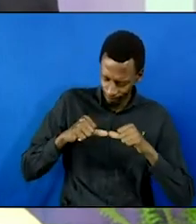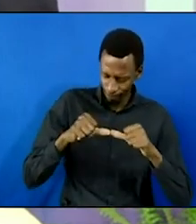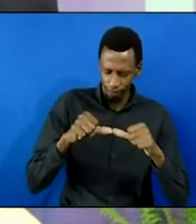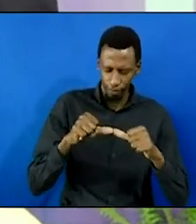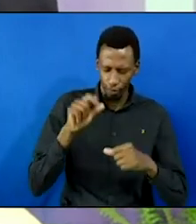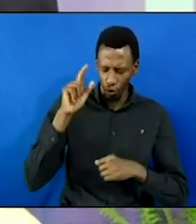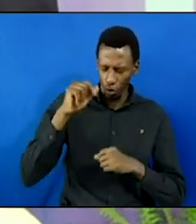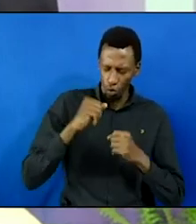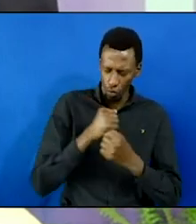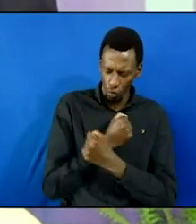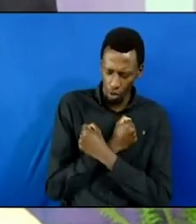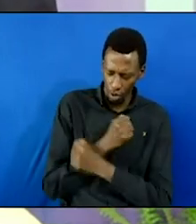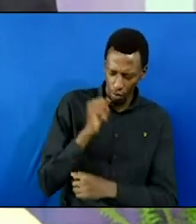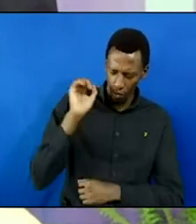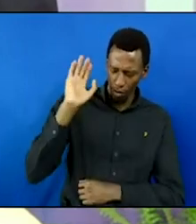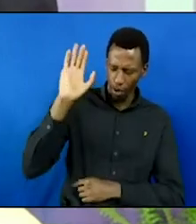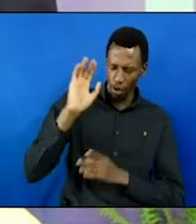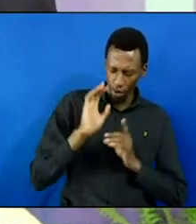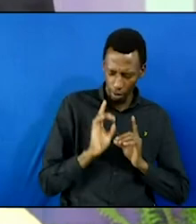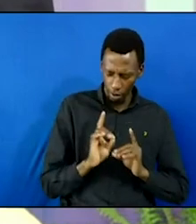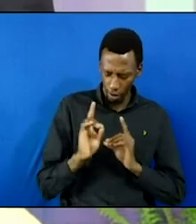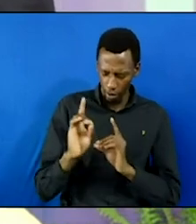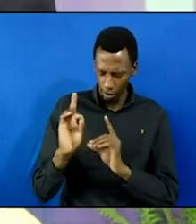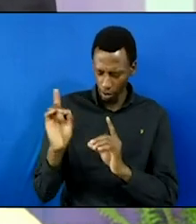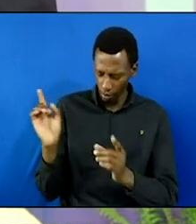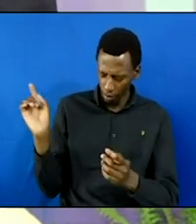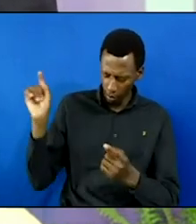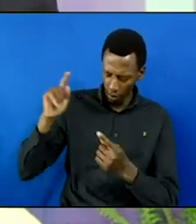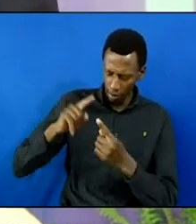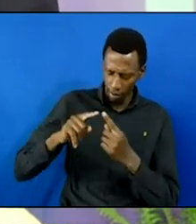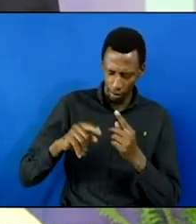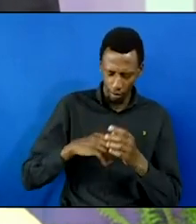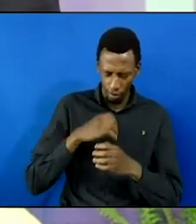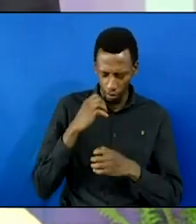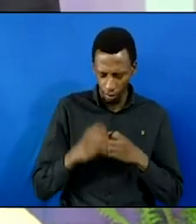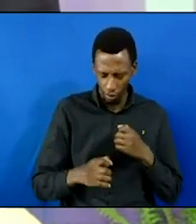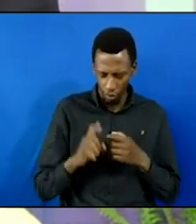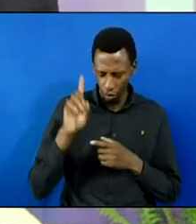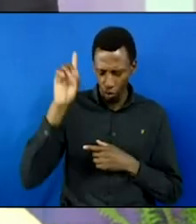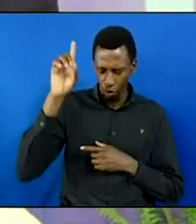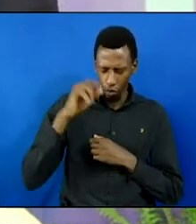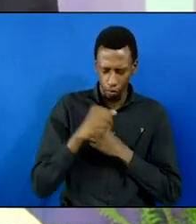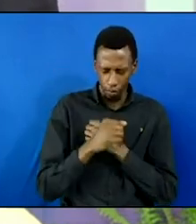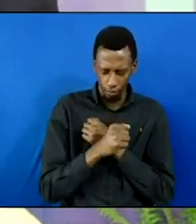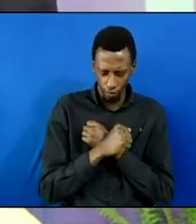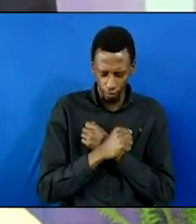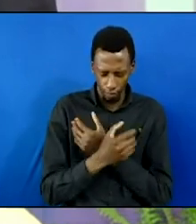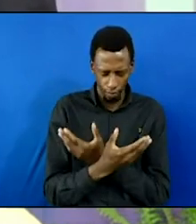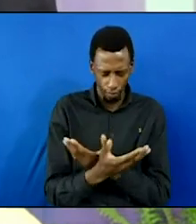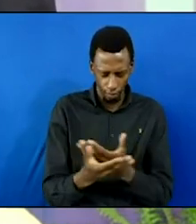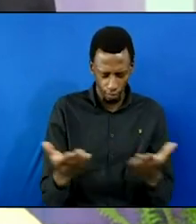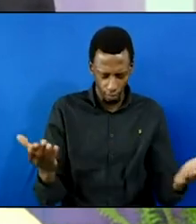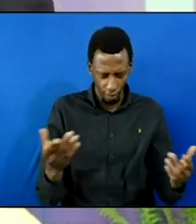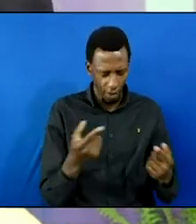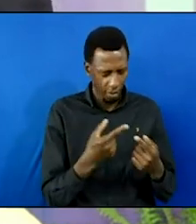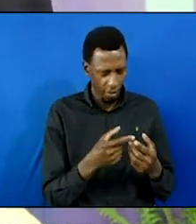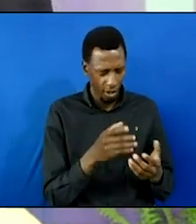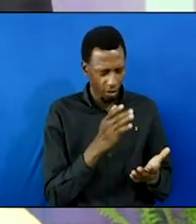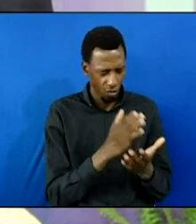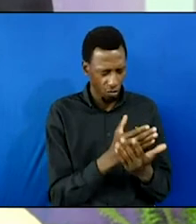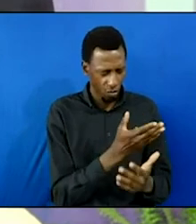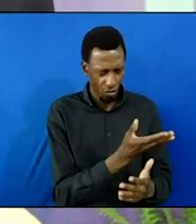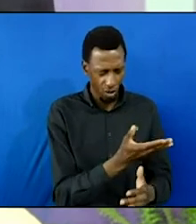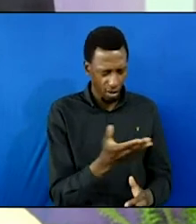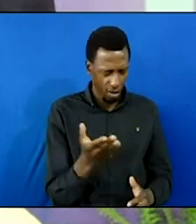and you loved your disciples to the very end. You loved them even though they did not